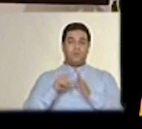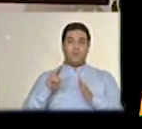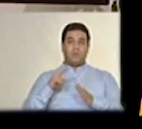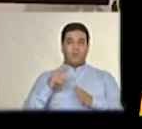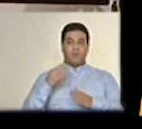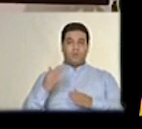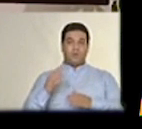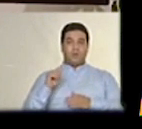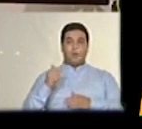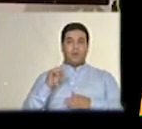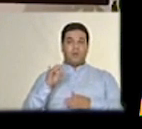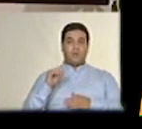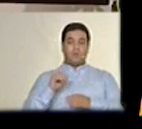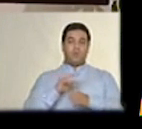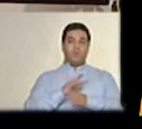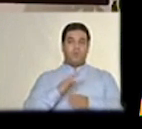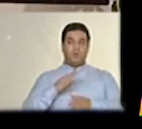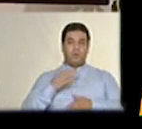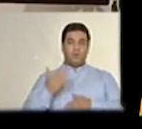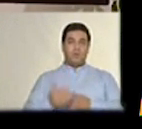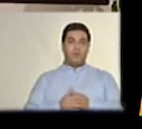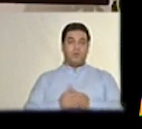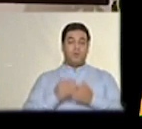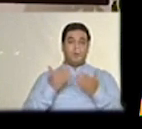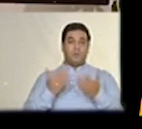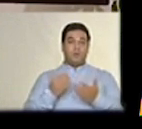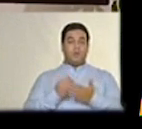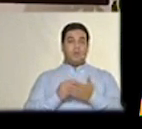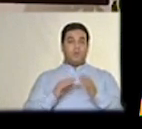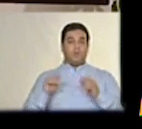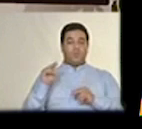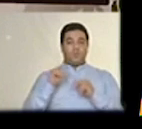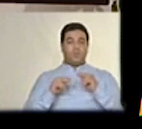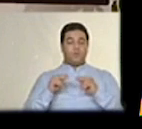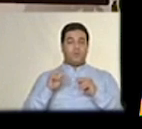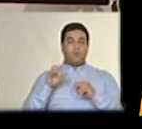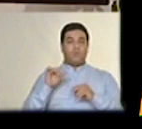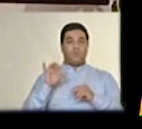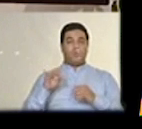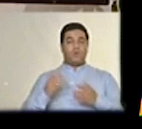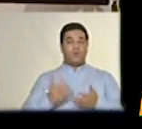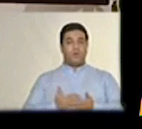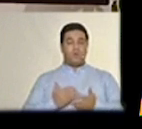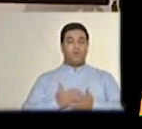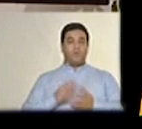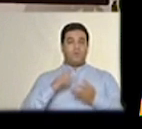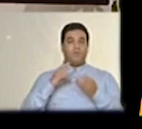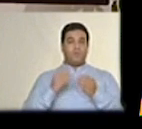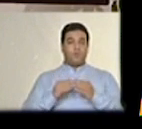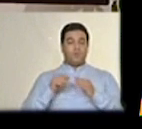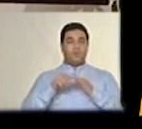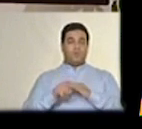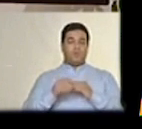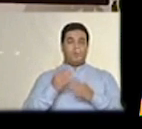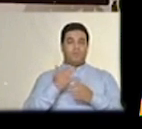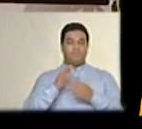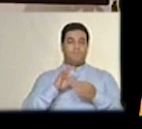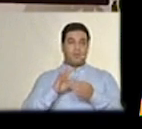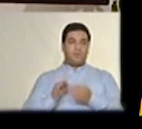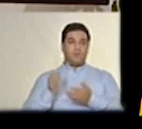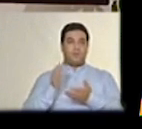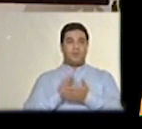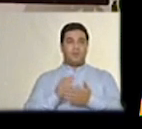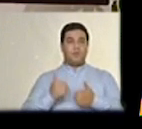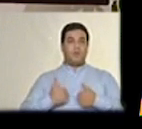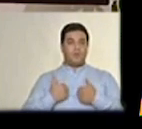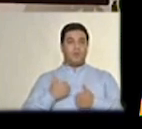26-dekabrda Agrada vafot etgan ekan. Mana aziz o'quvchilar, Boburning hayoti, ijodi, ruboylari bilan batafsil tanishga